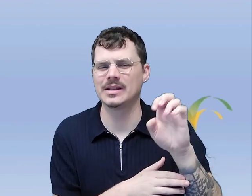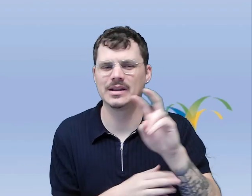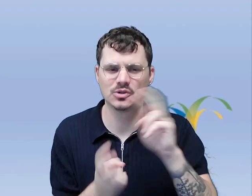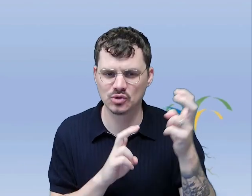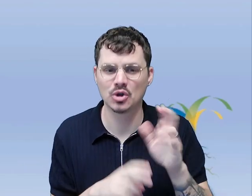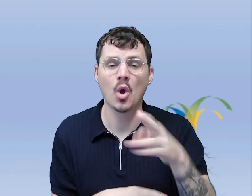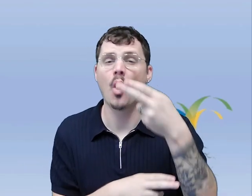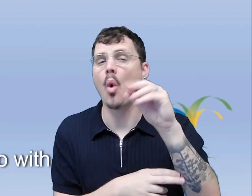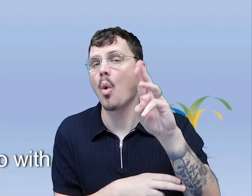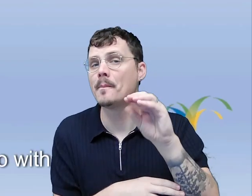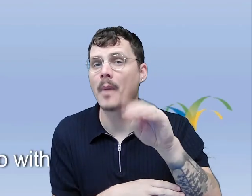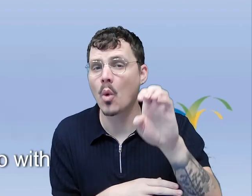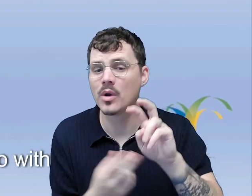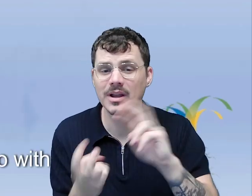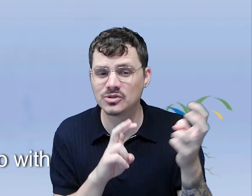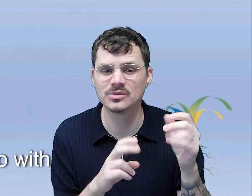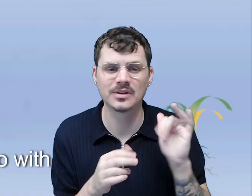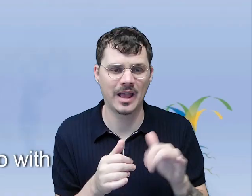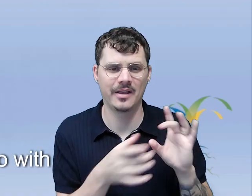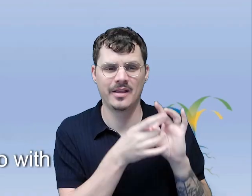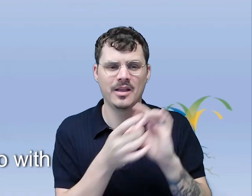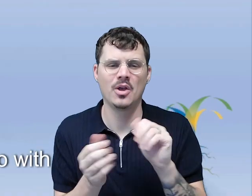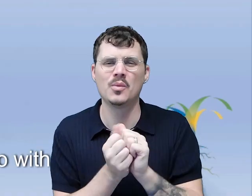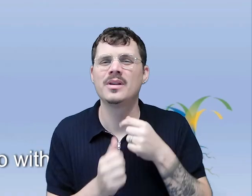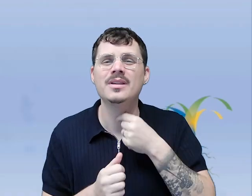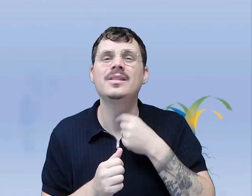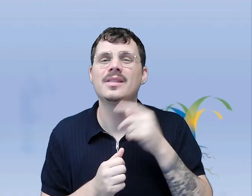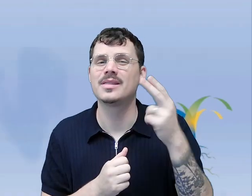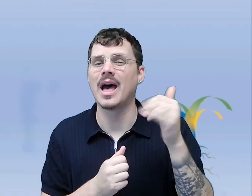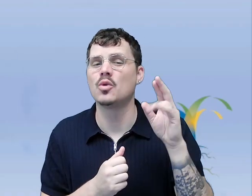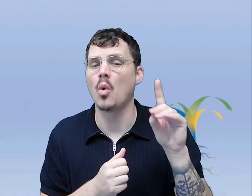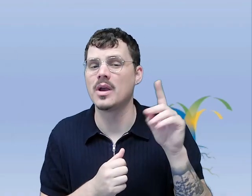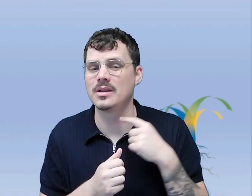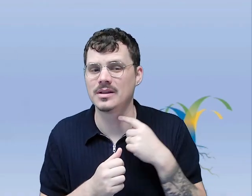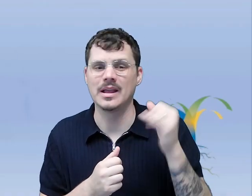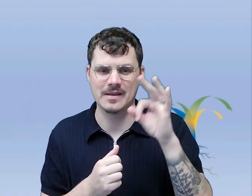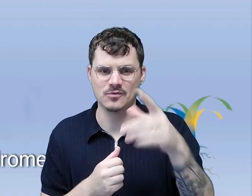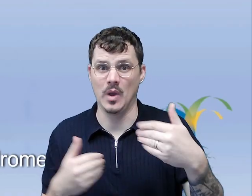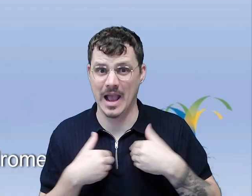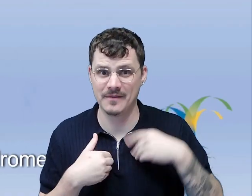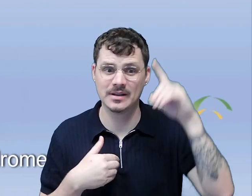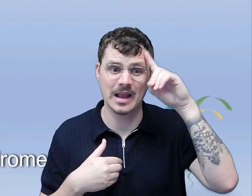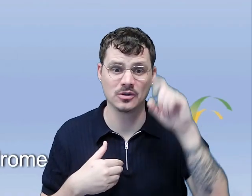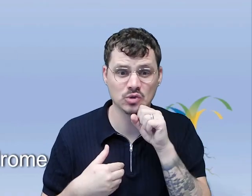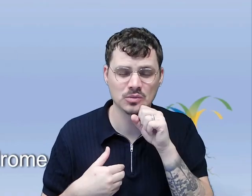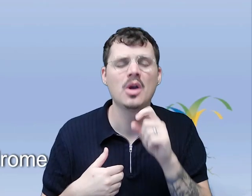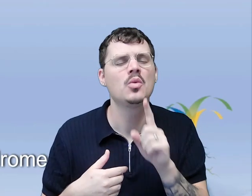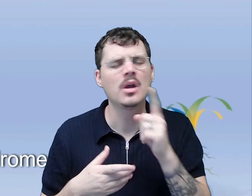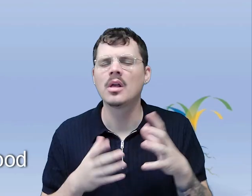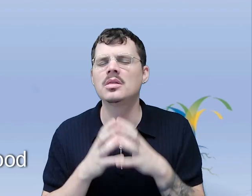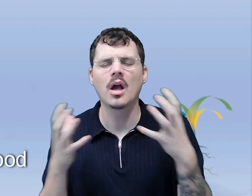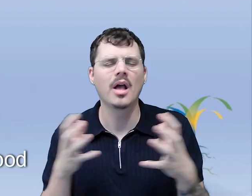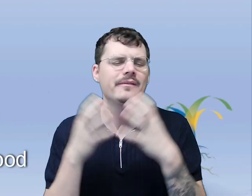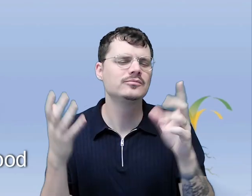Endocrine issues, hormone issues having to do with your thyroid, for example, if you happen to have Down